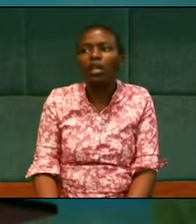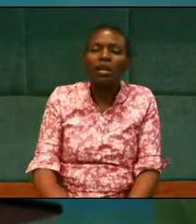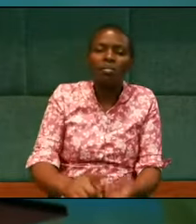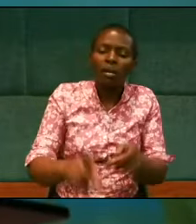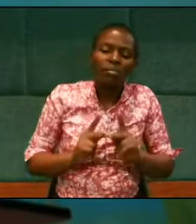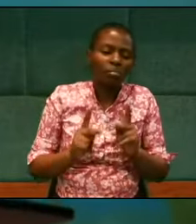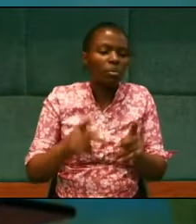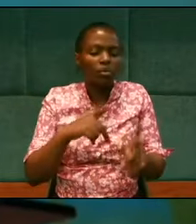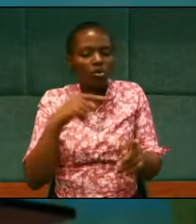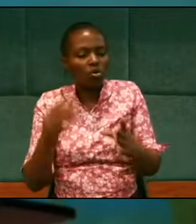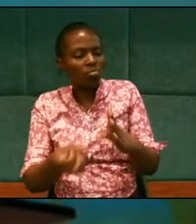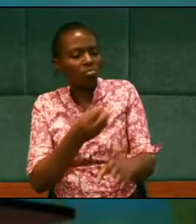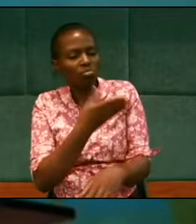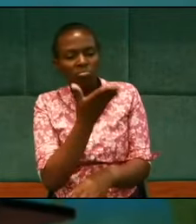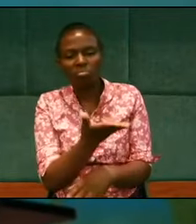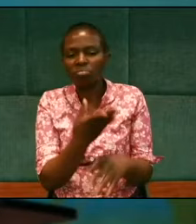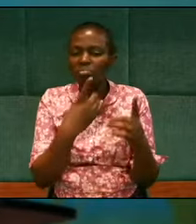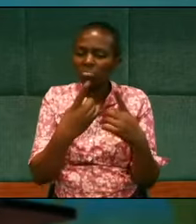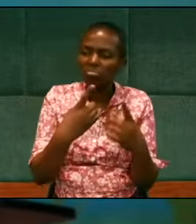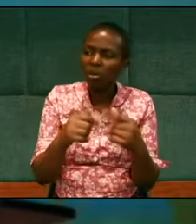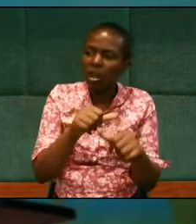and call it sex.